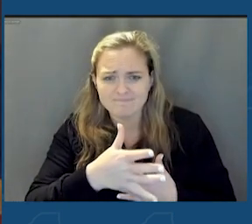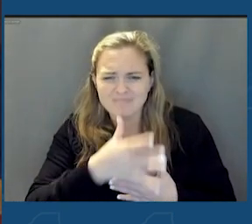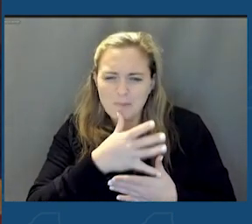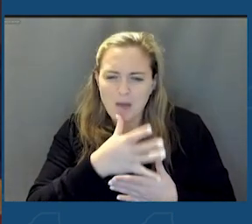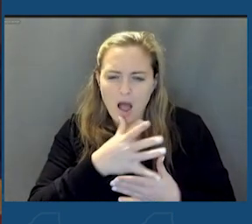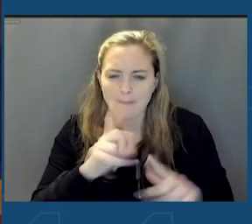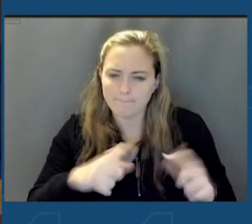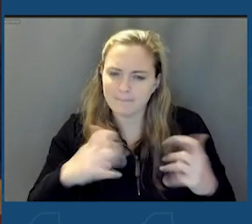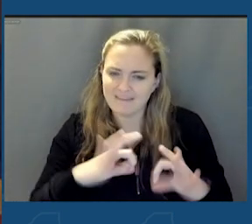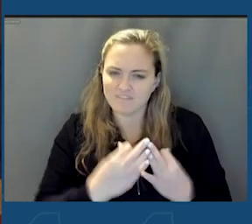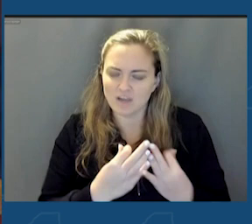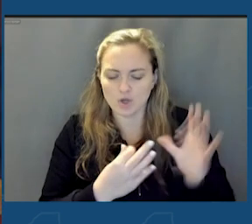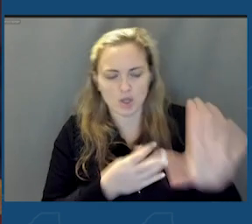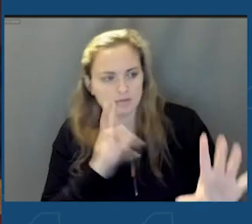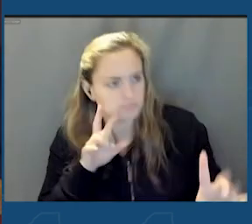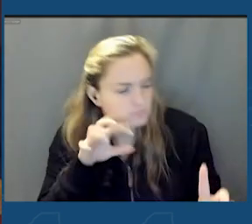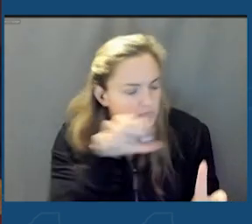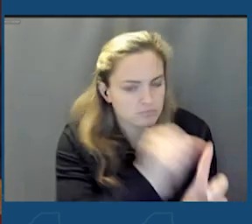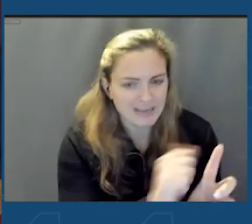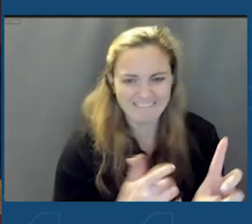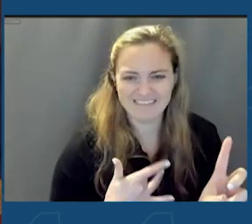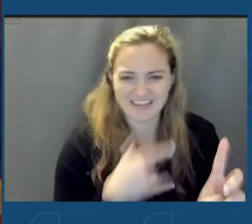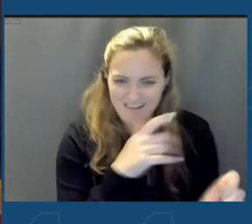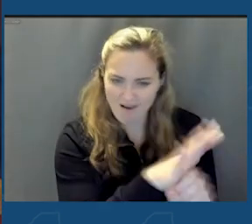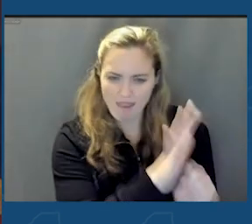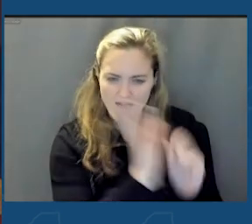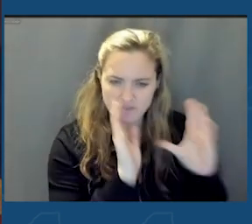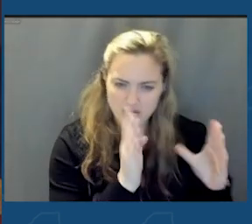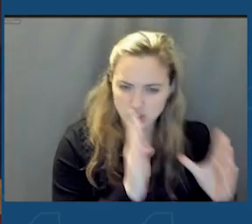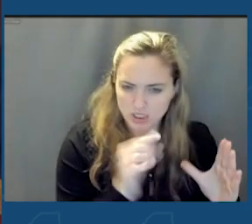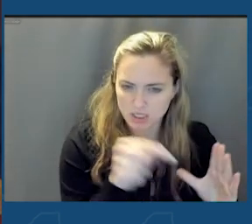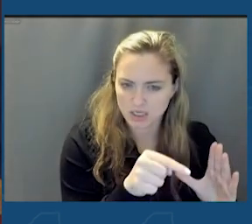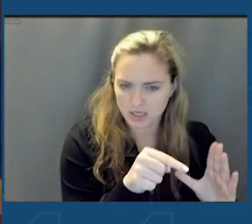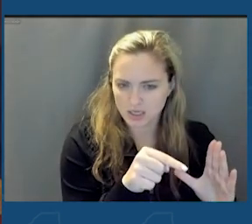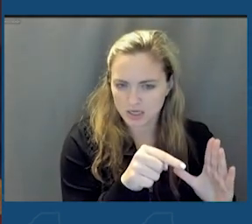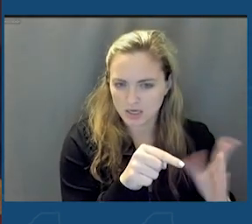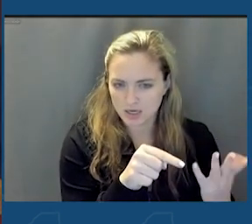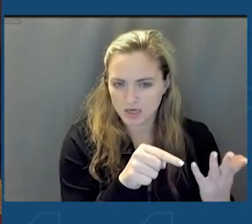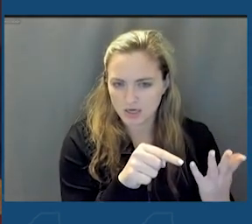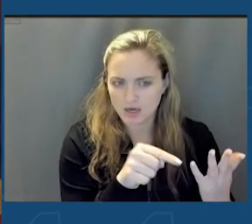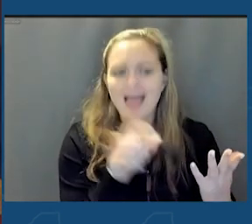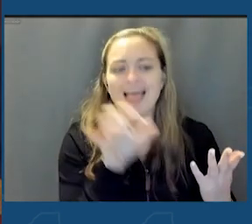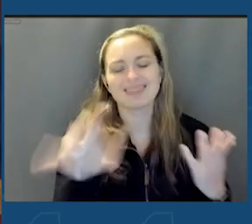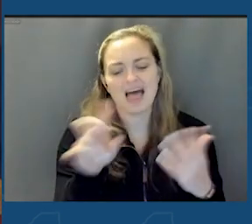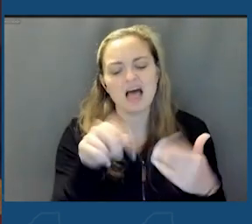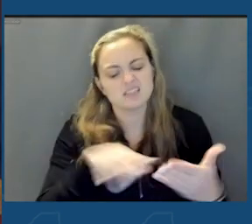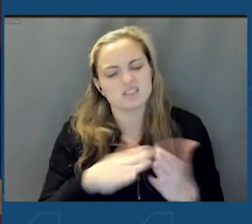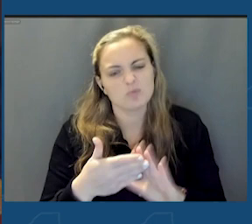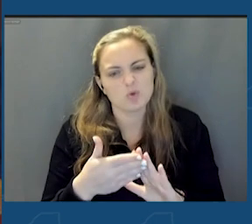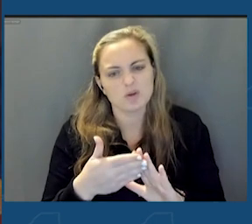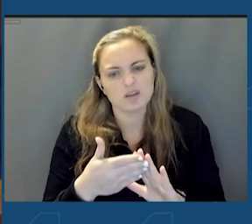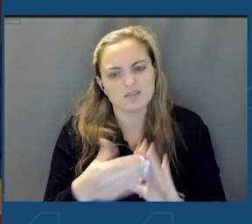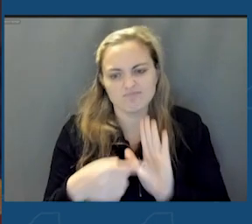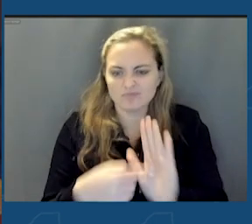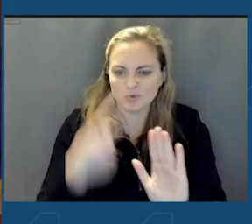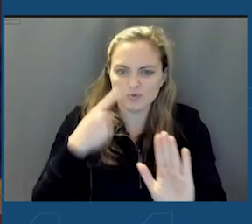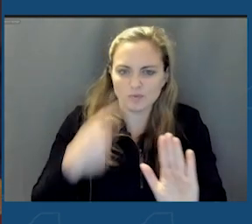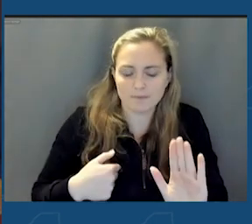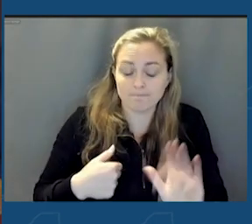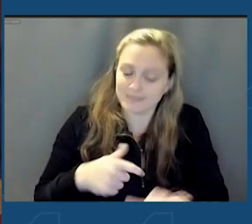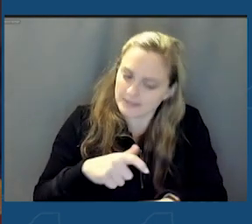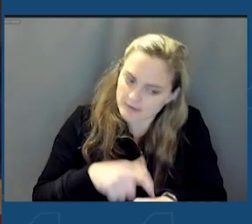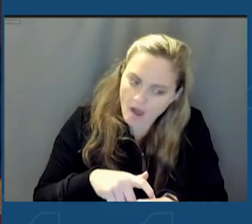of gravitate to the ones that feel like they're not getting enough attention, right? That's what this community means to me. And it is time to let